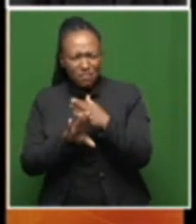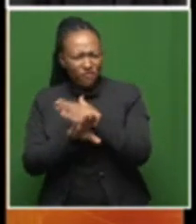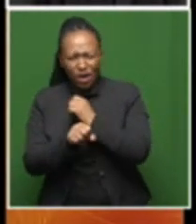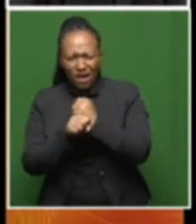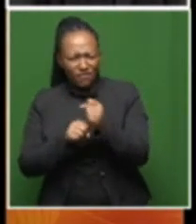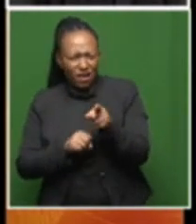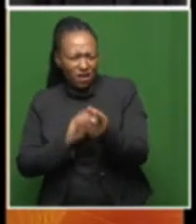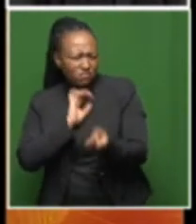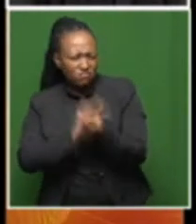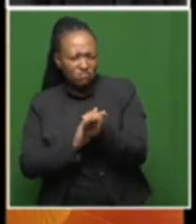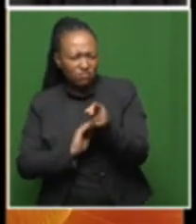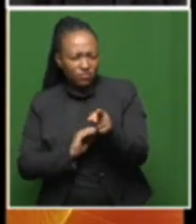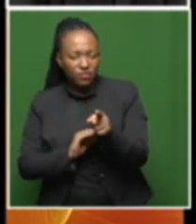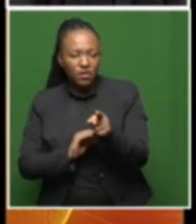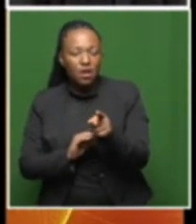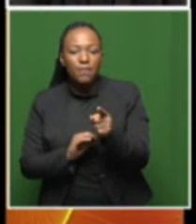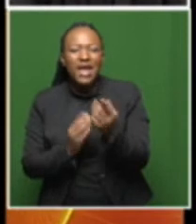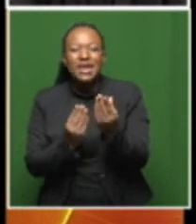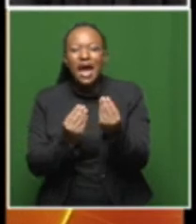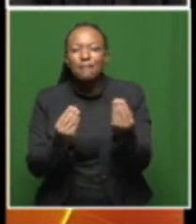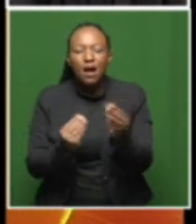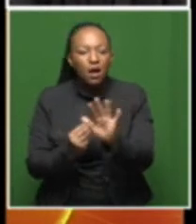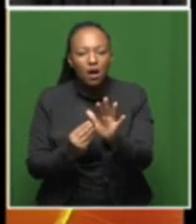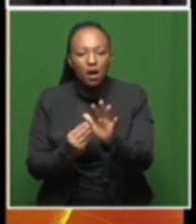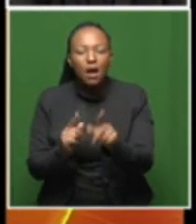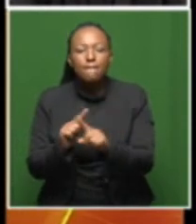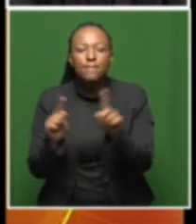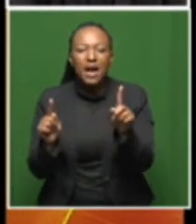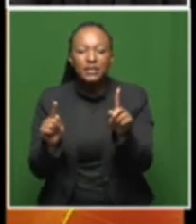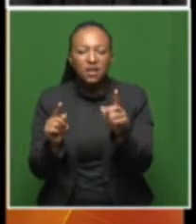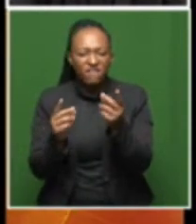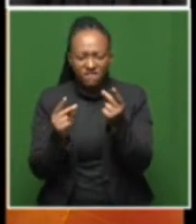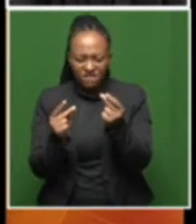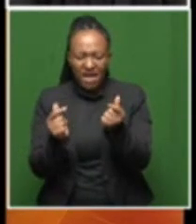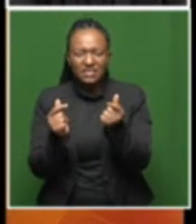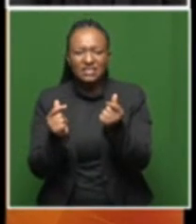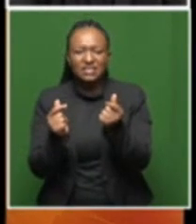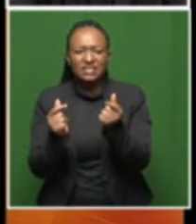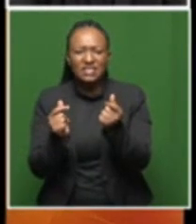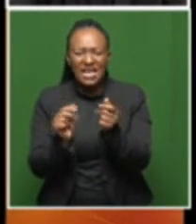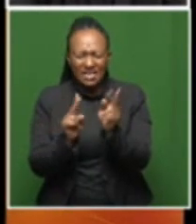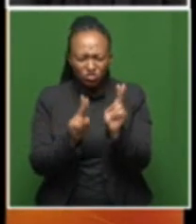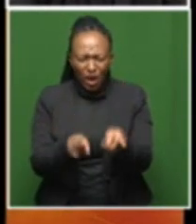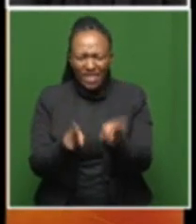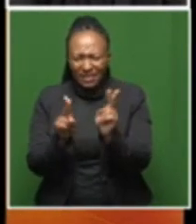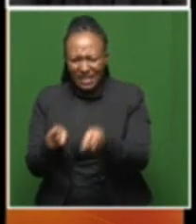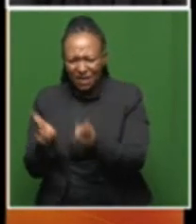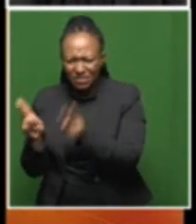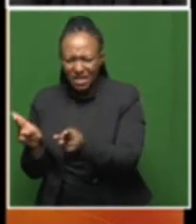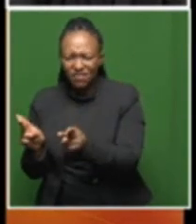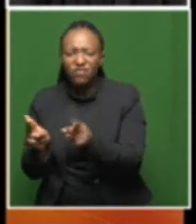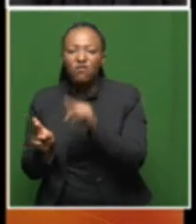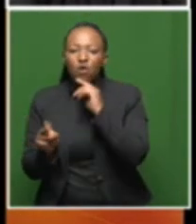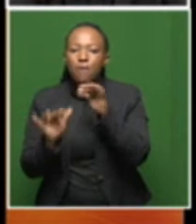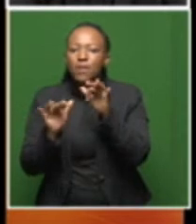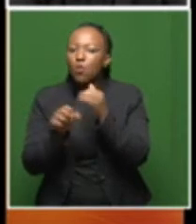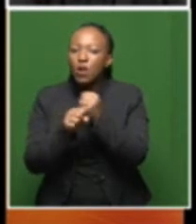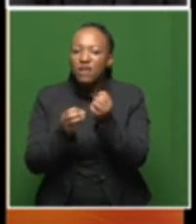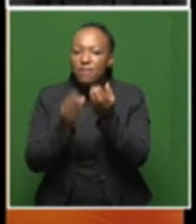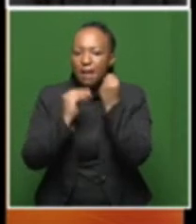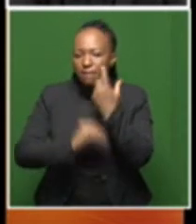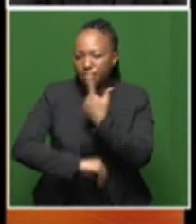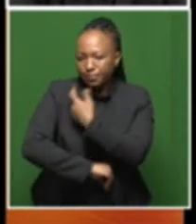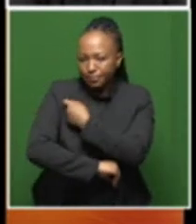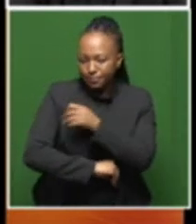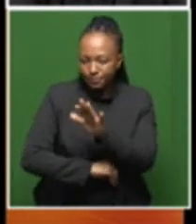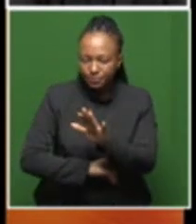the transmission is not about numbers, but is very fast increasing deaths in low vaccine coverage countries. Yeah,